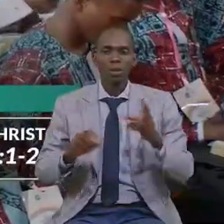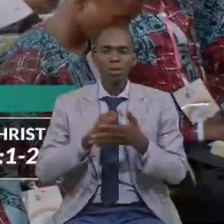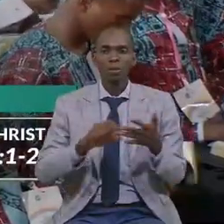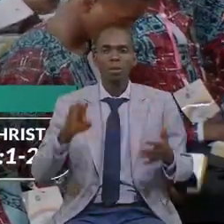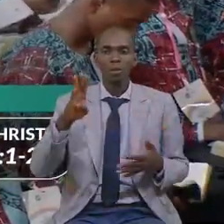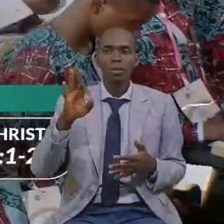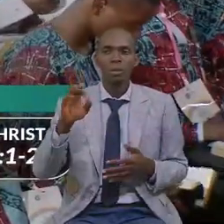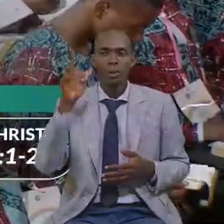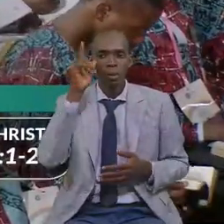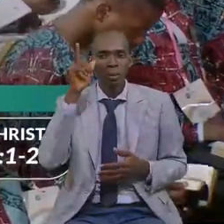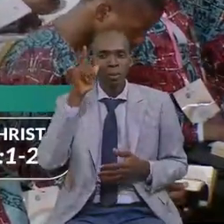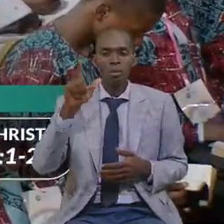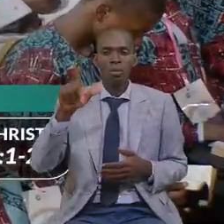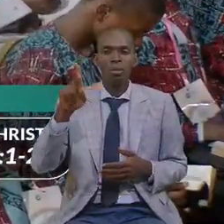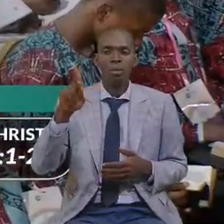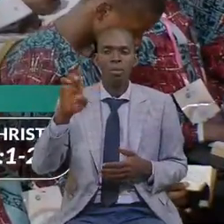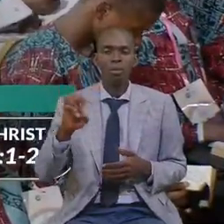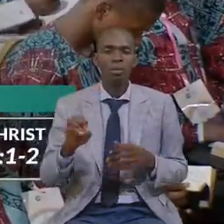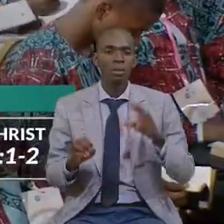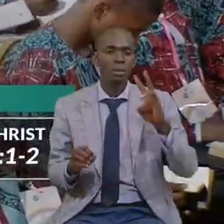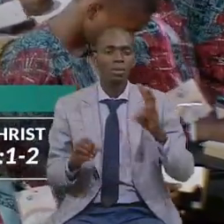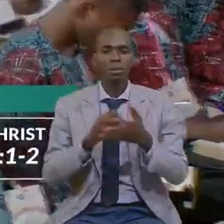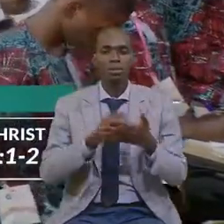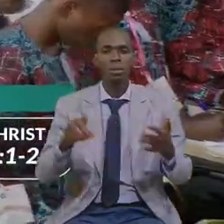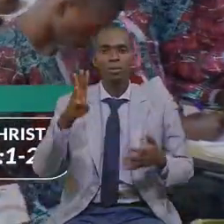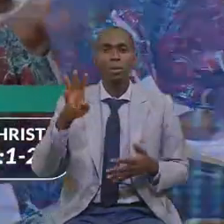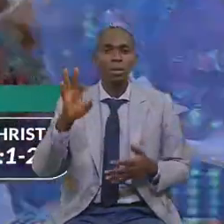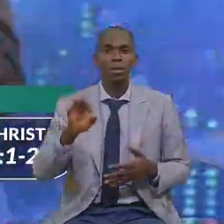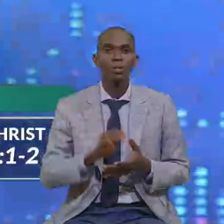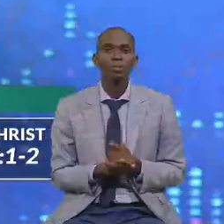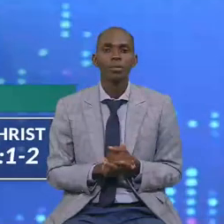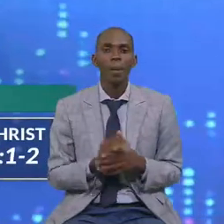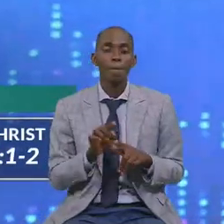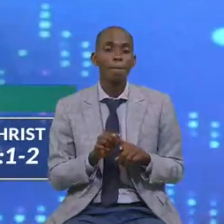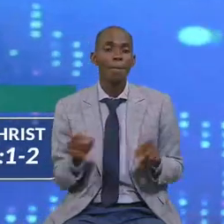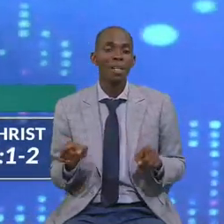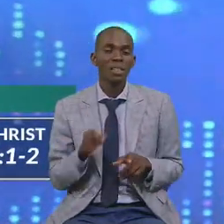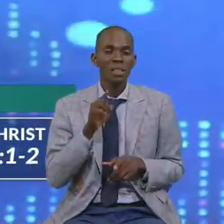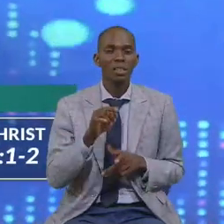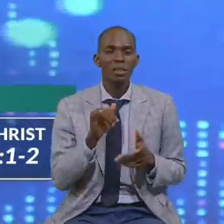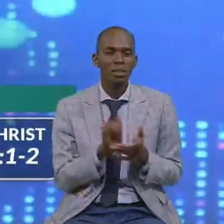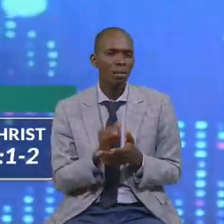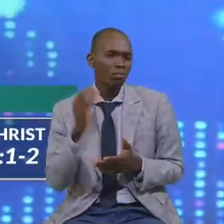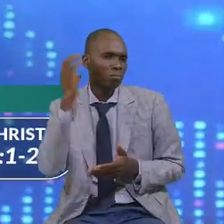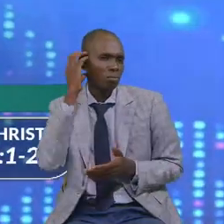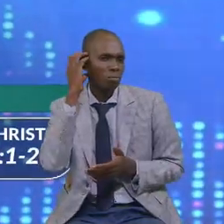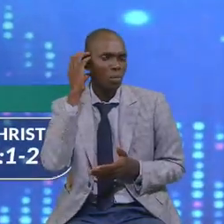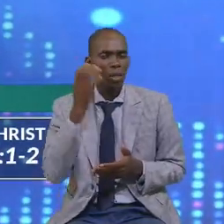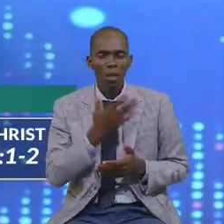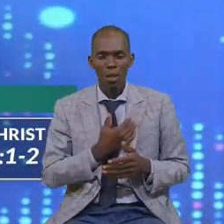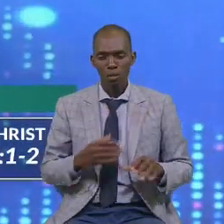In Luke chapter 6, verse 49, but he that heareth and